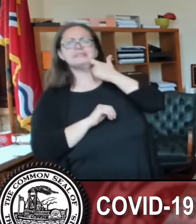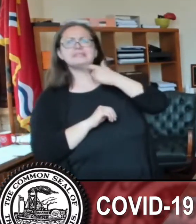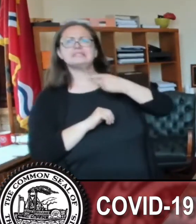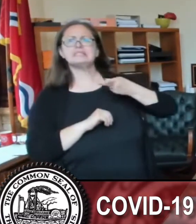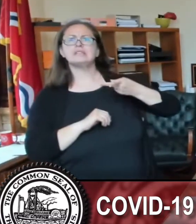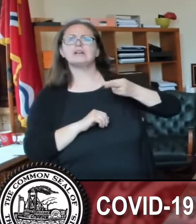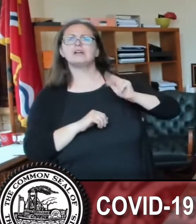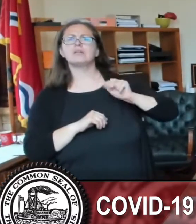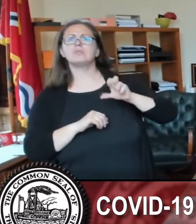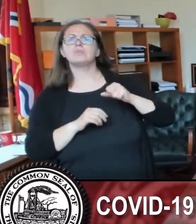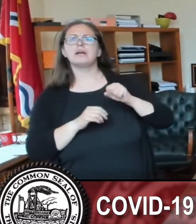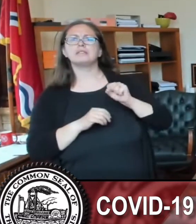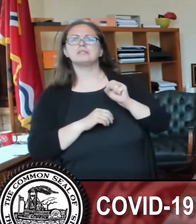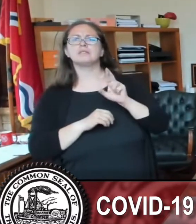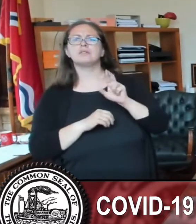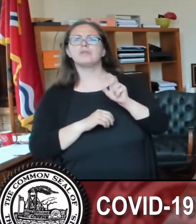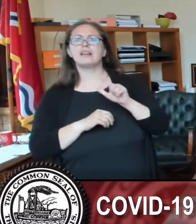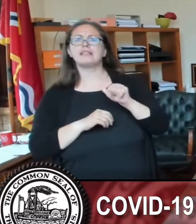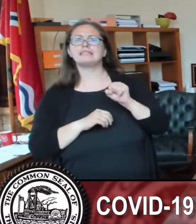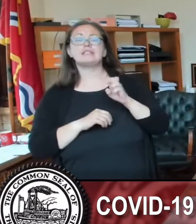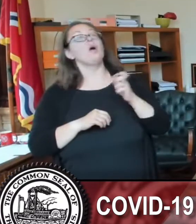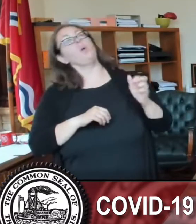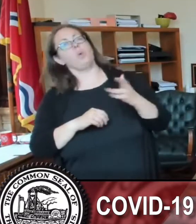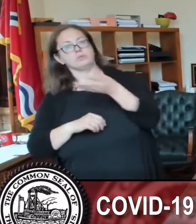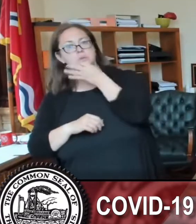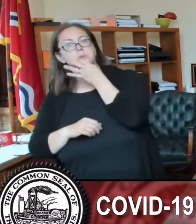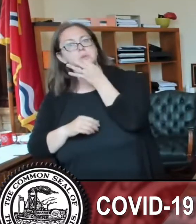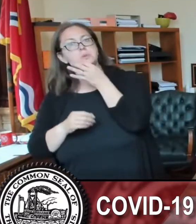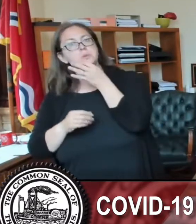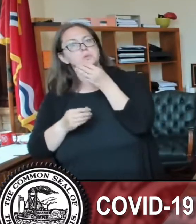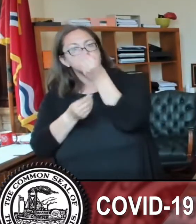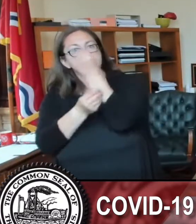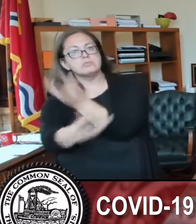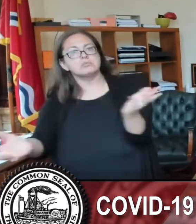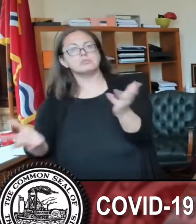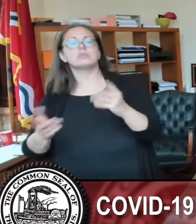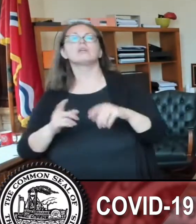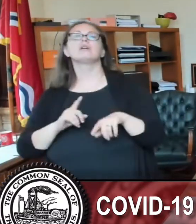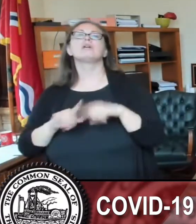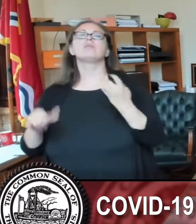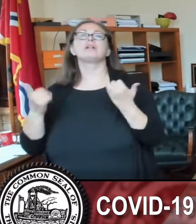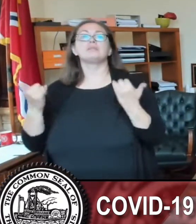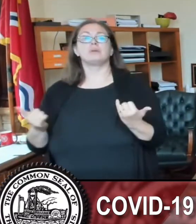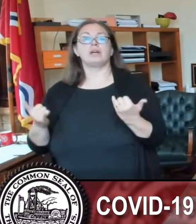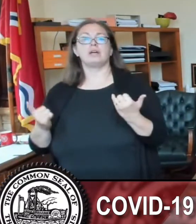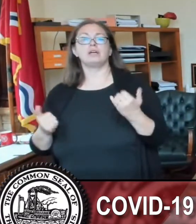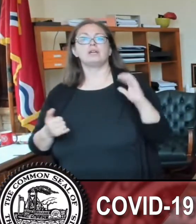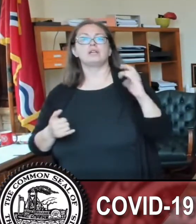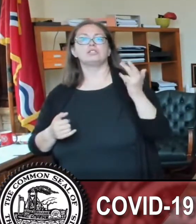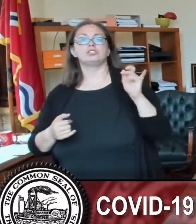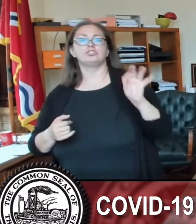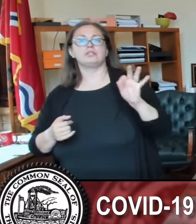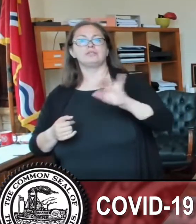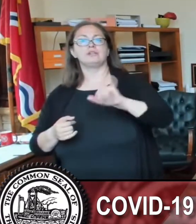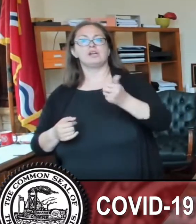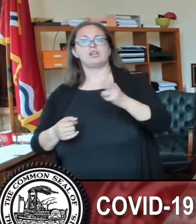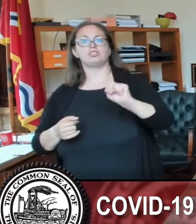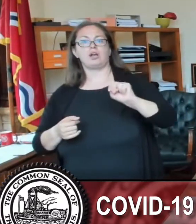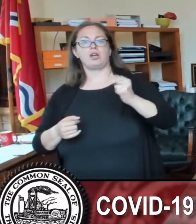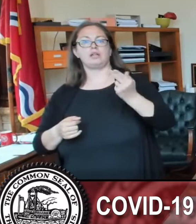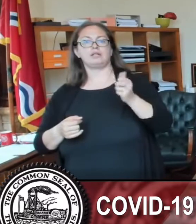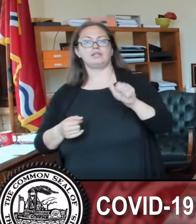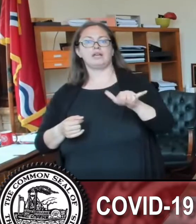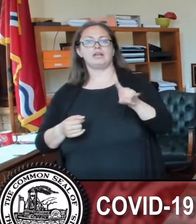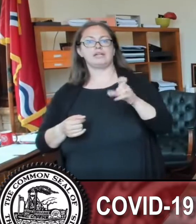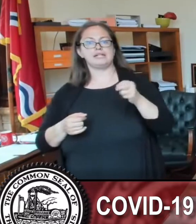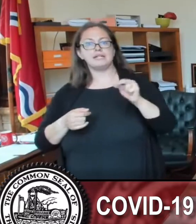on this, or it's coming very soon. But today, Chief John Hayden, Public Safety Director